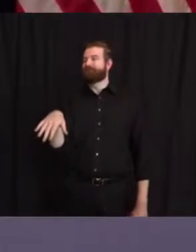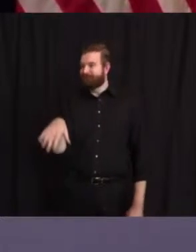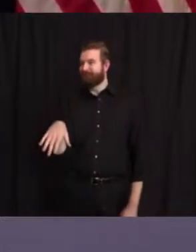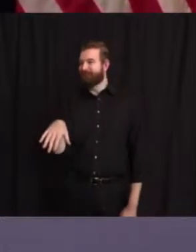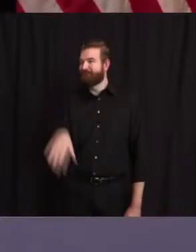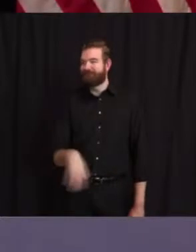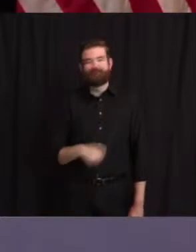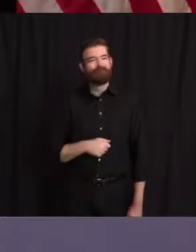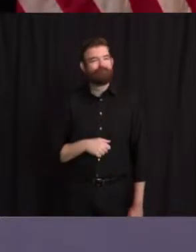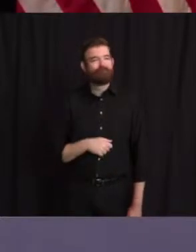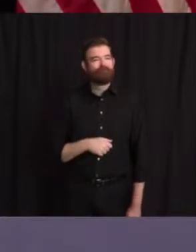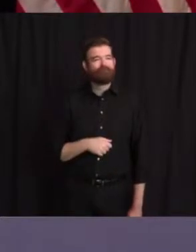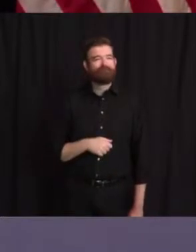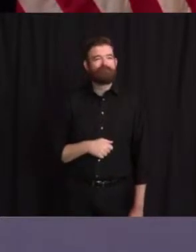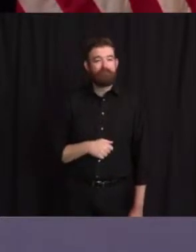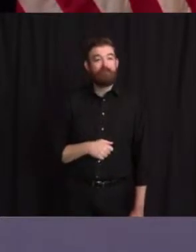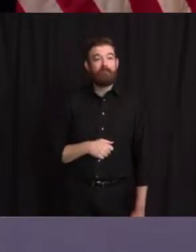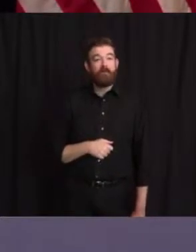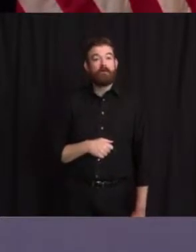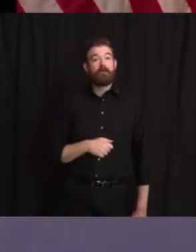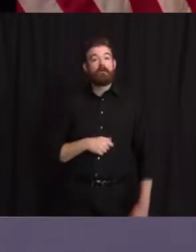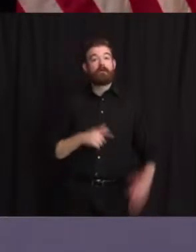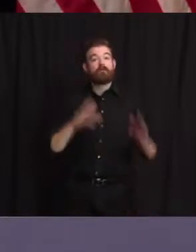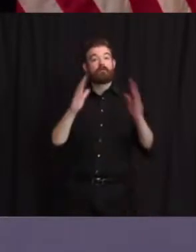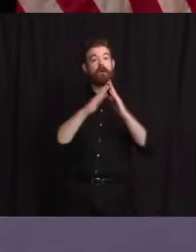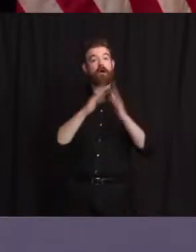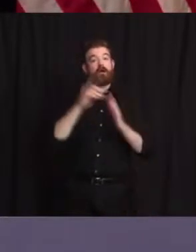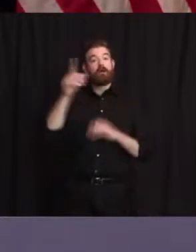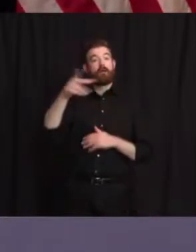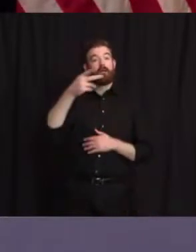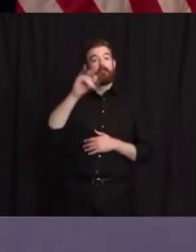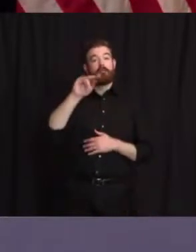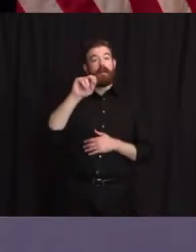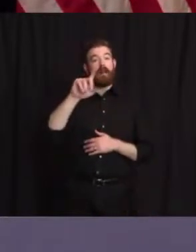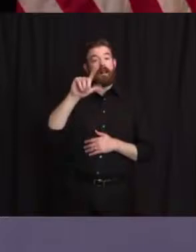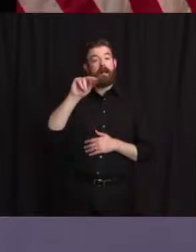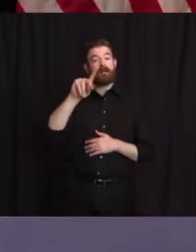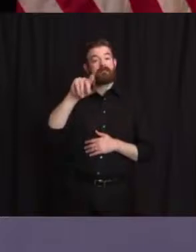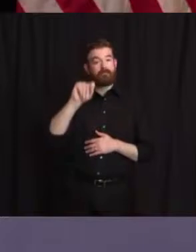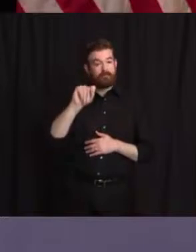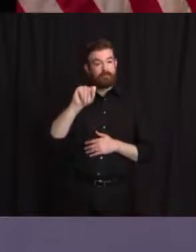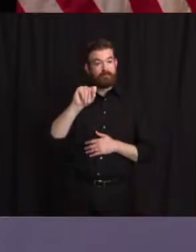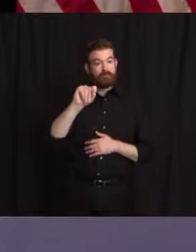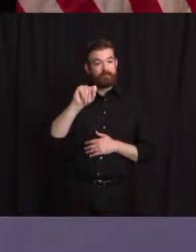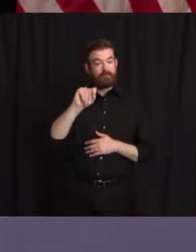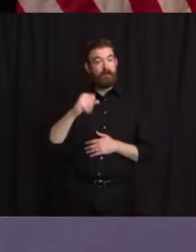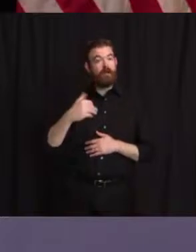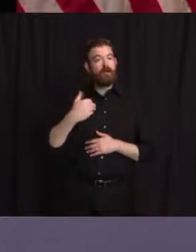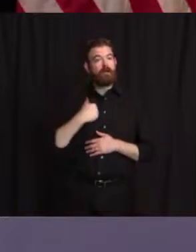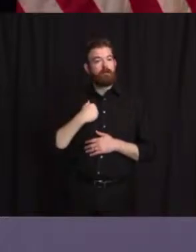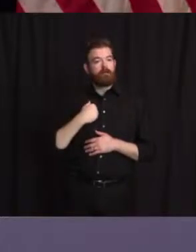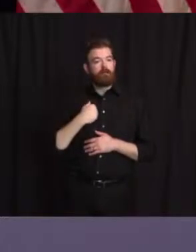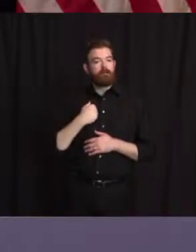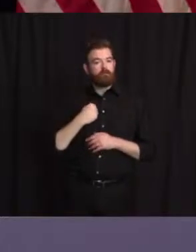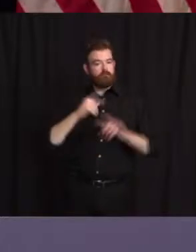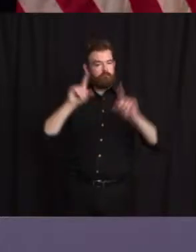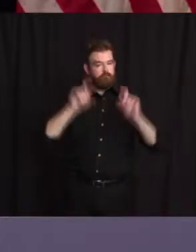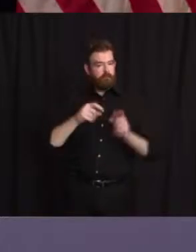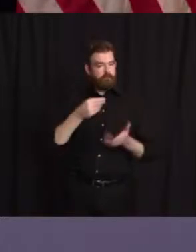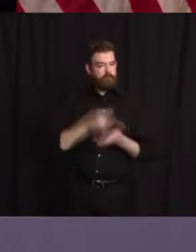in the Pinelands, will their pilot funding for their preserved open land remain restored as a result of this fiscal